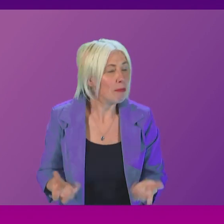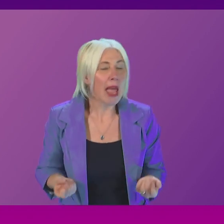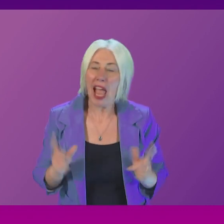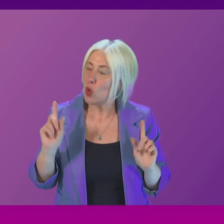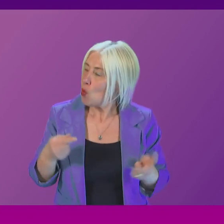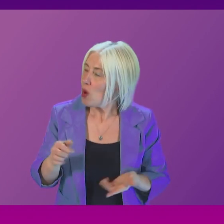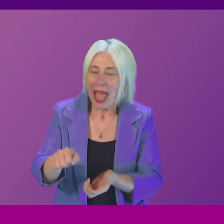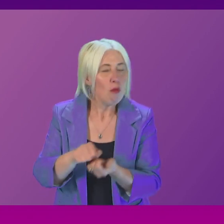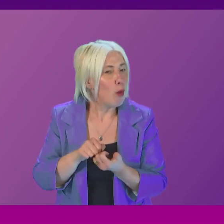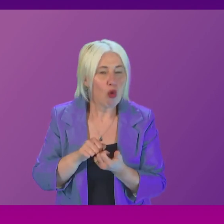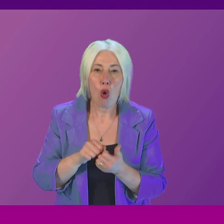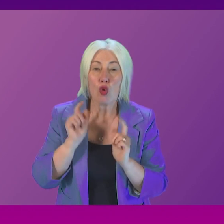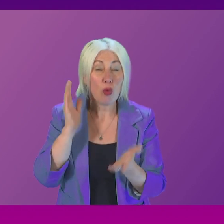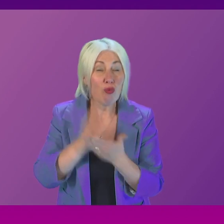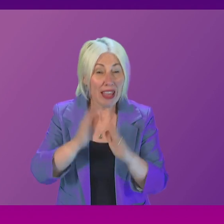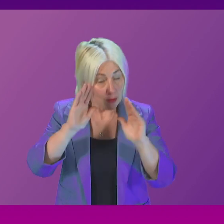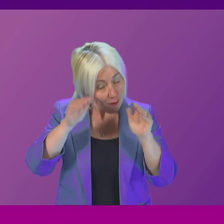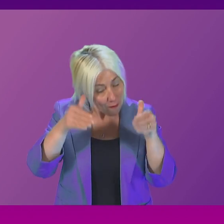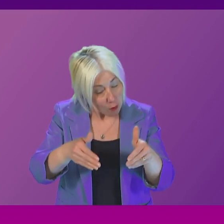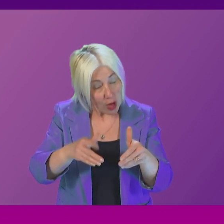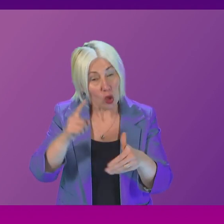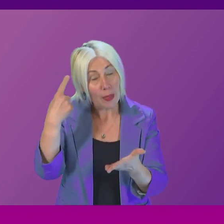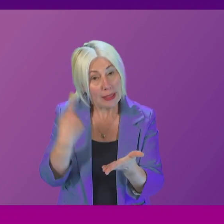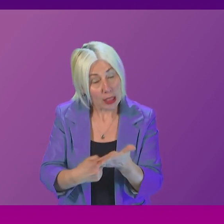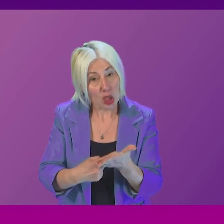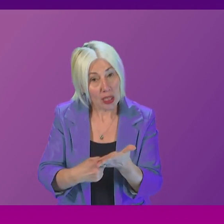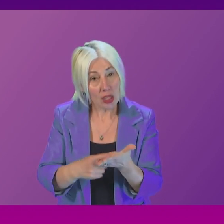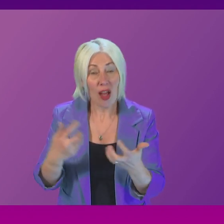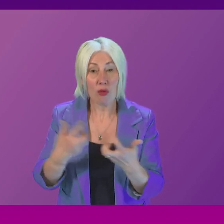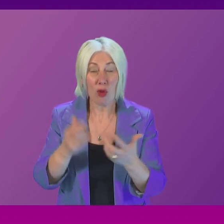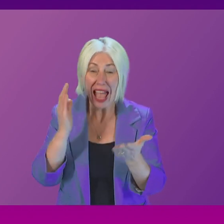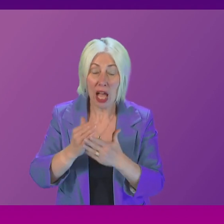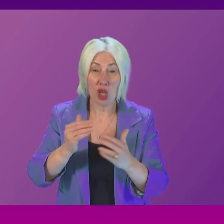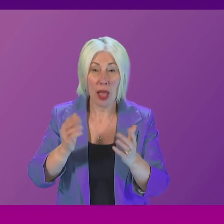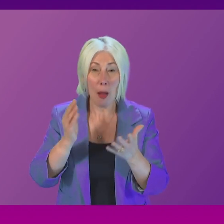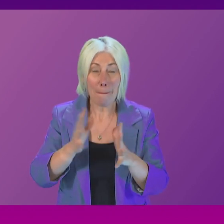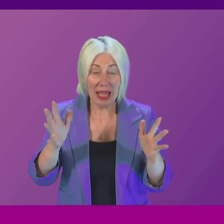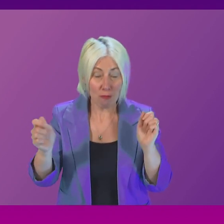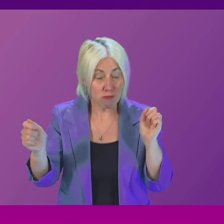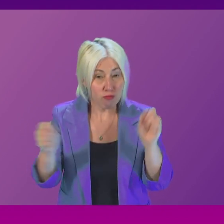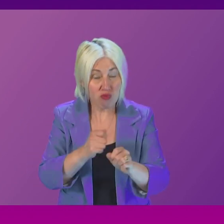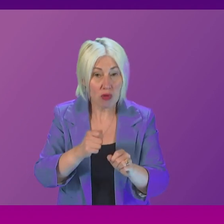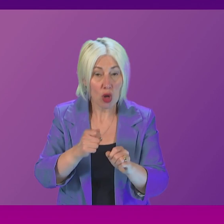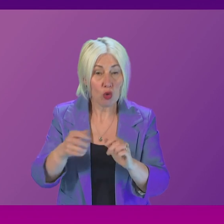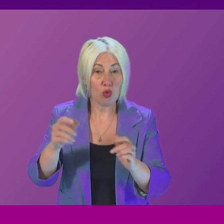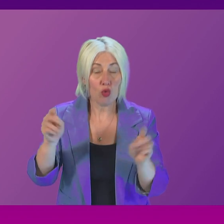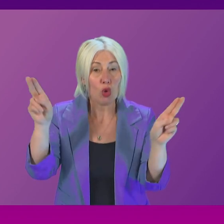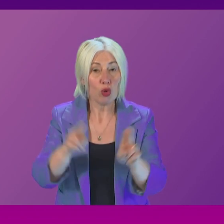say, focused in the decisions that we've got to make if we want to substantially shift the dial on reducing poverty.